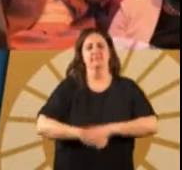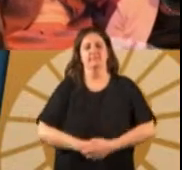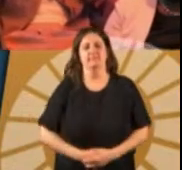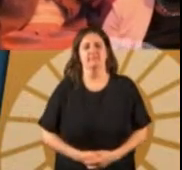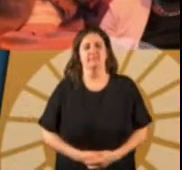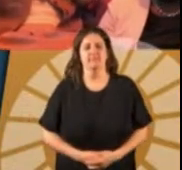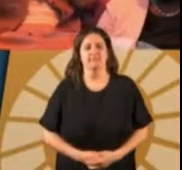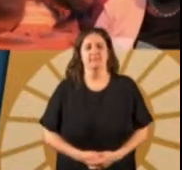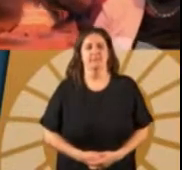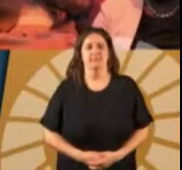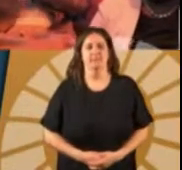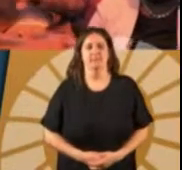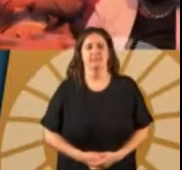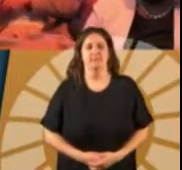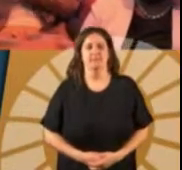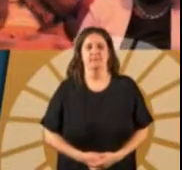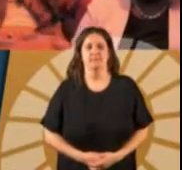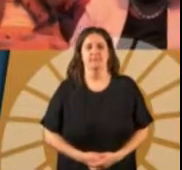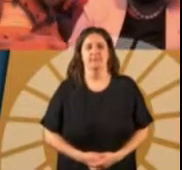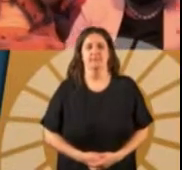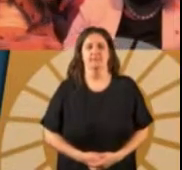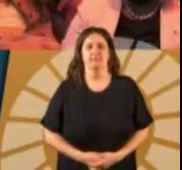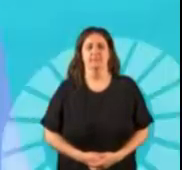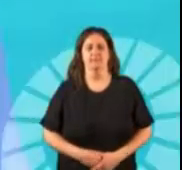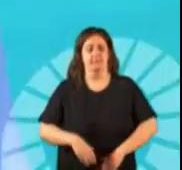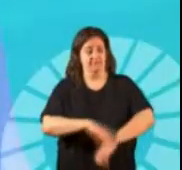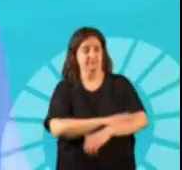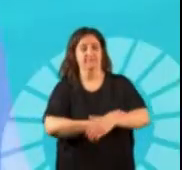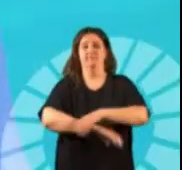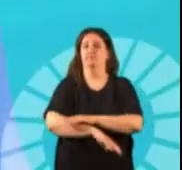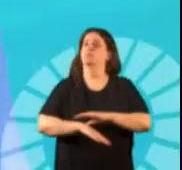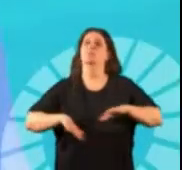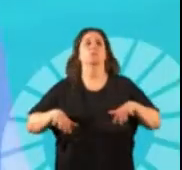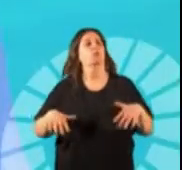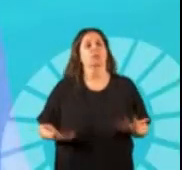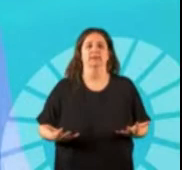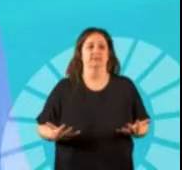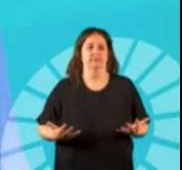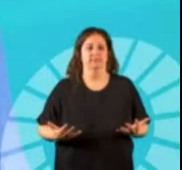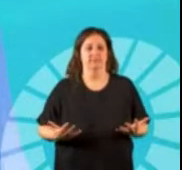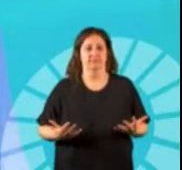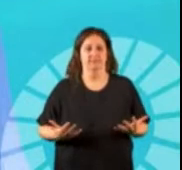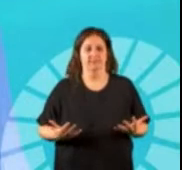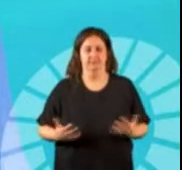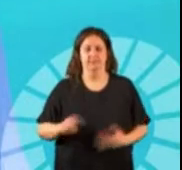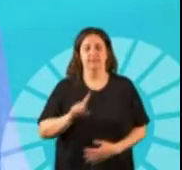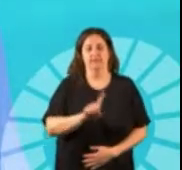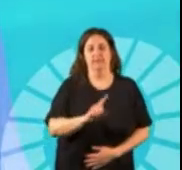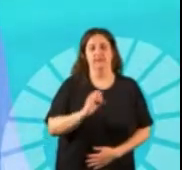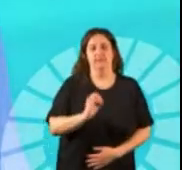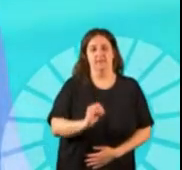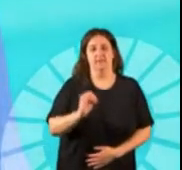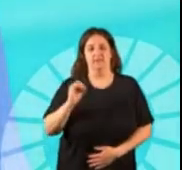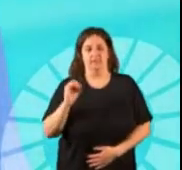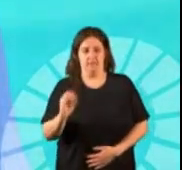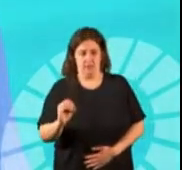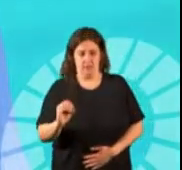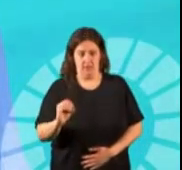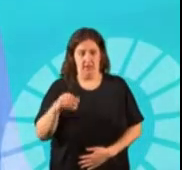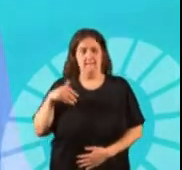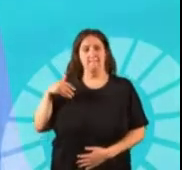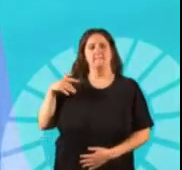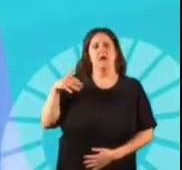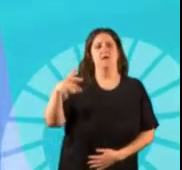of 100 million euros to advance the goals of generation equality over the 5 years to come. Finland